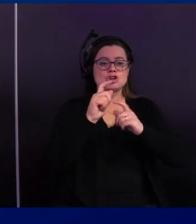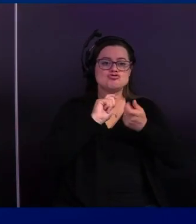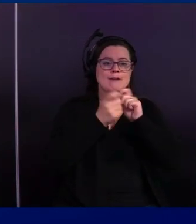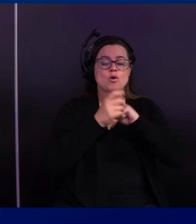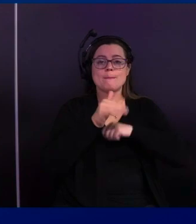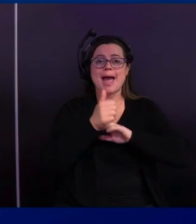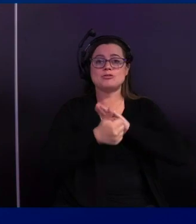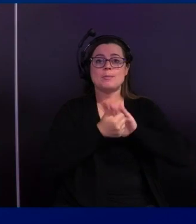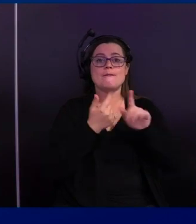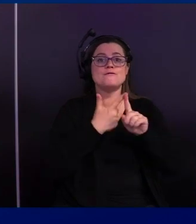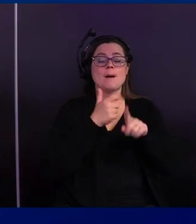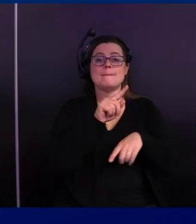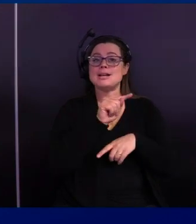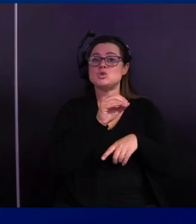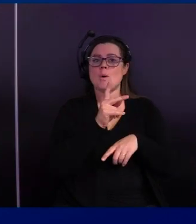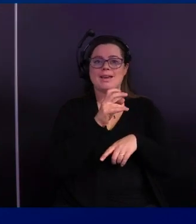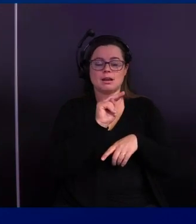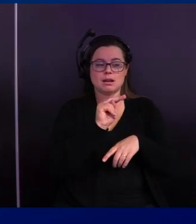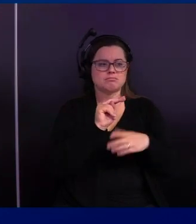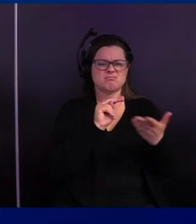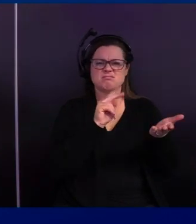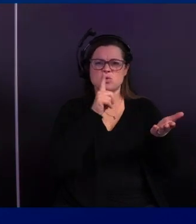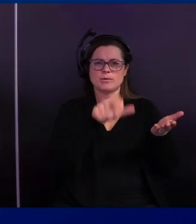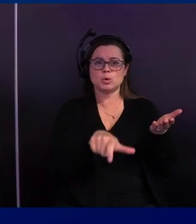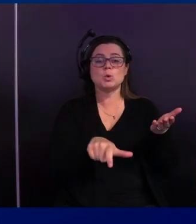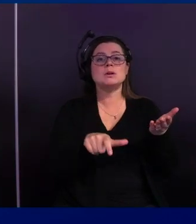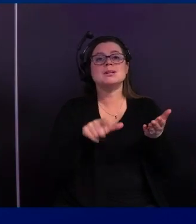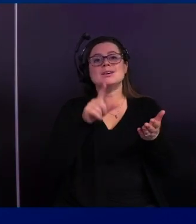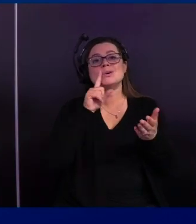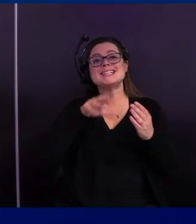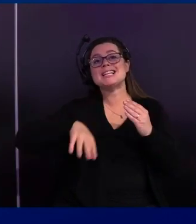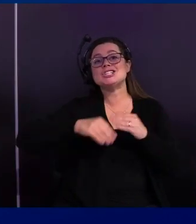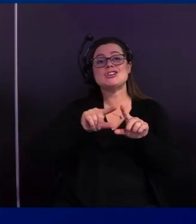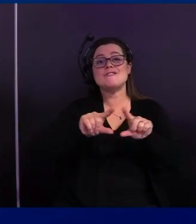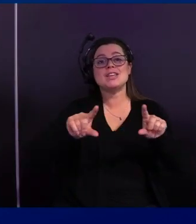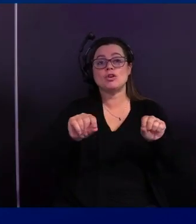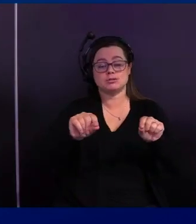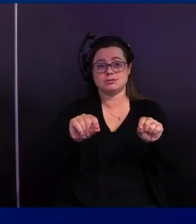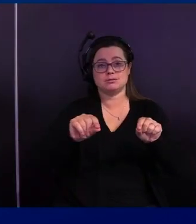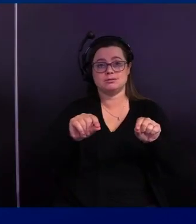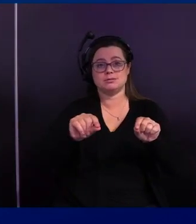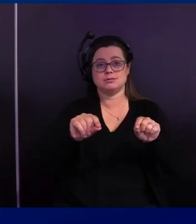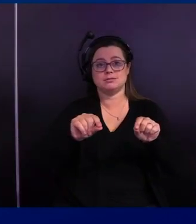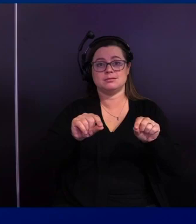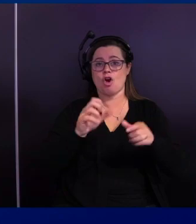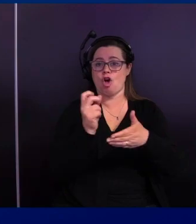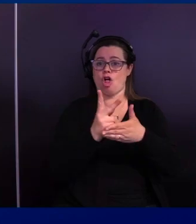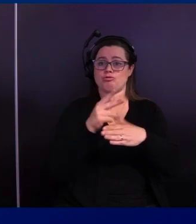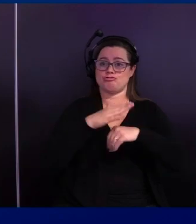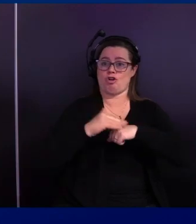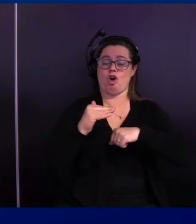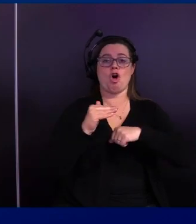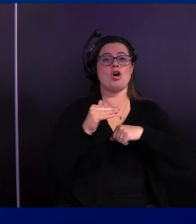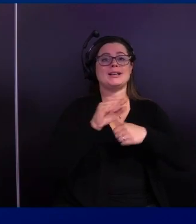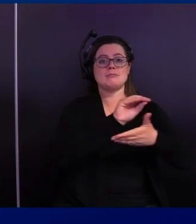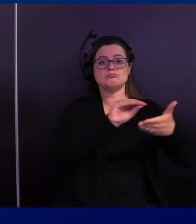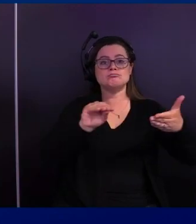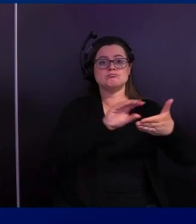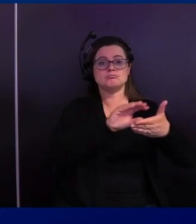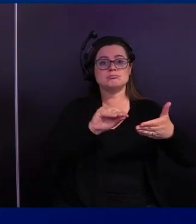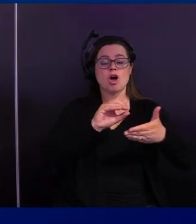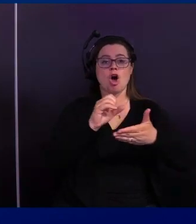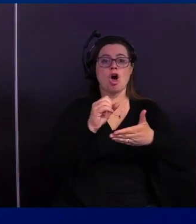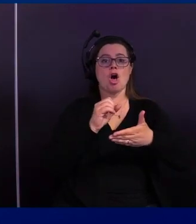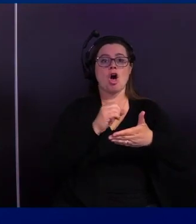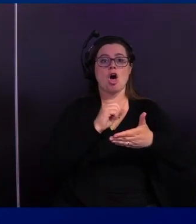your Cognito token. It's an additional field in the is authorized call. You can pass in the is authorized call, and then